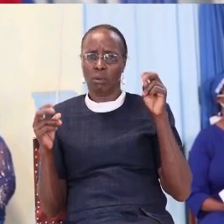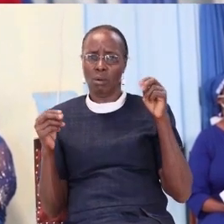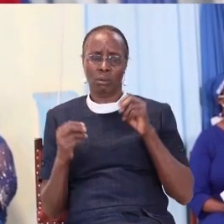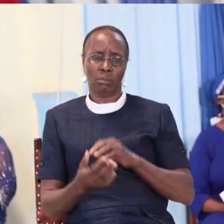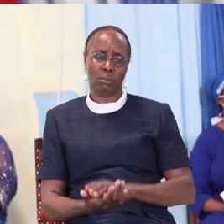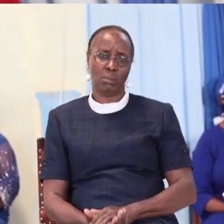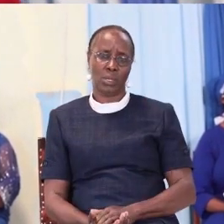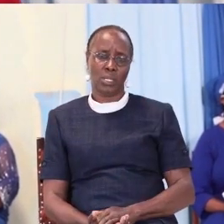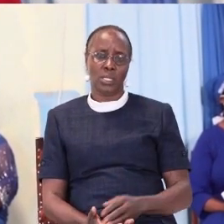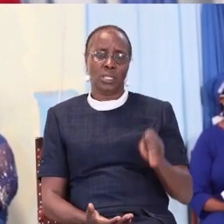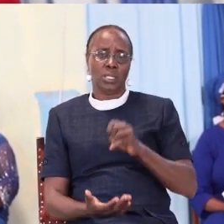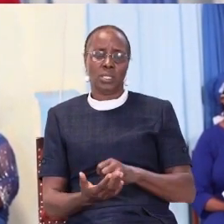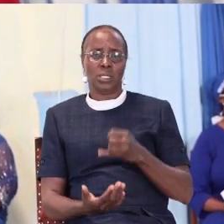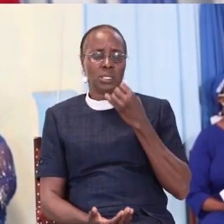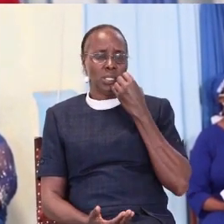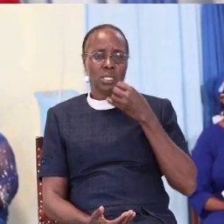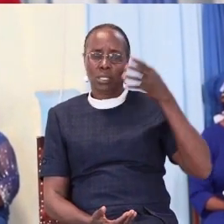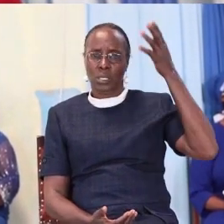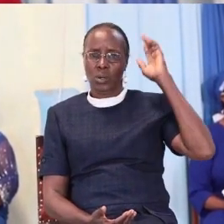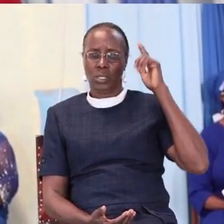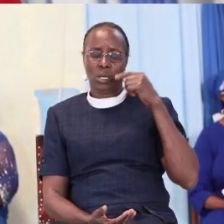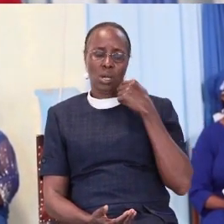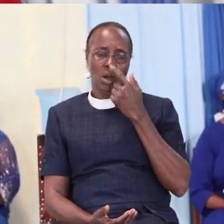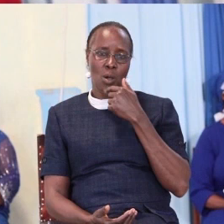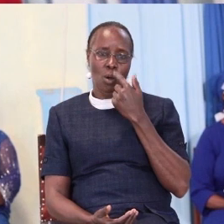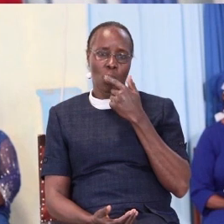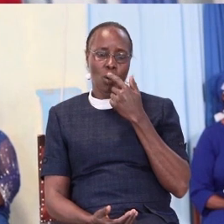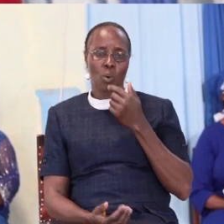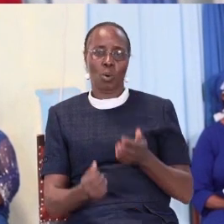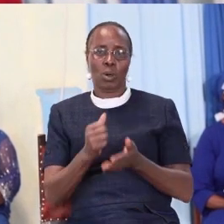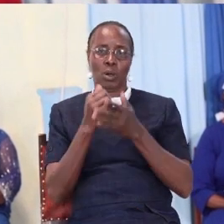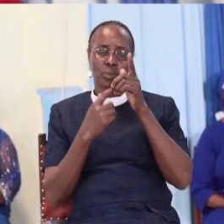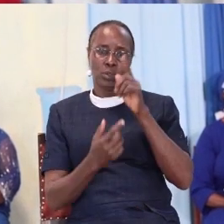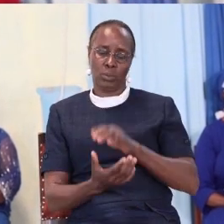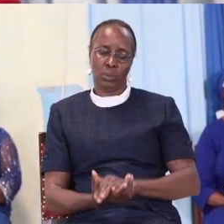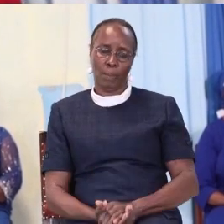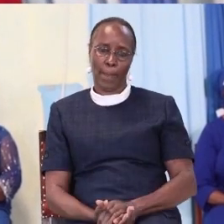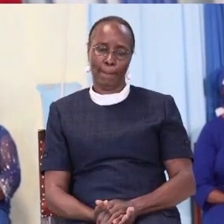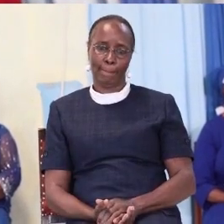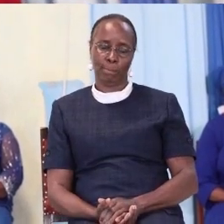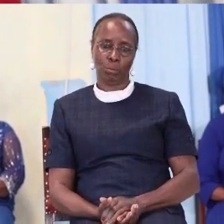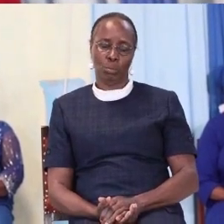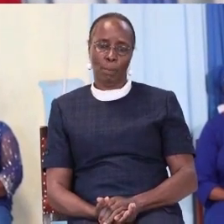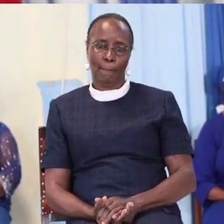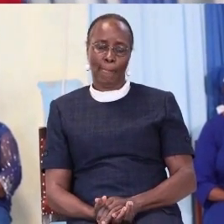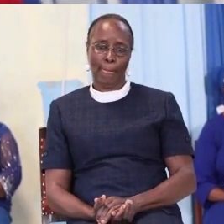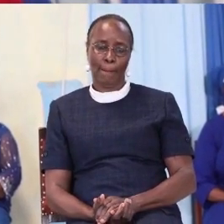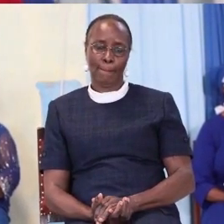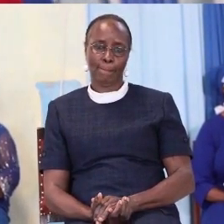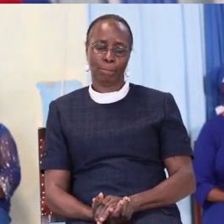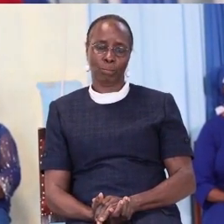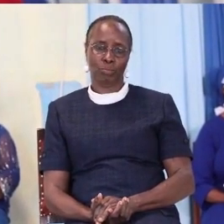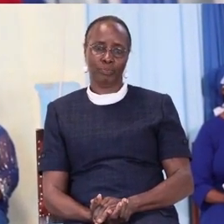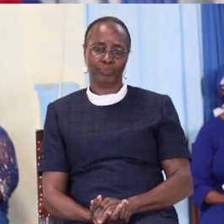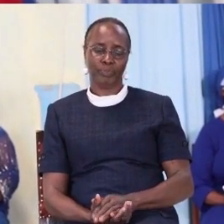your ancestors, Abraham, Isaac, and Jacob. You can be sure that the